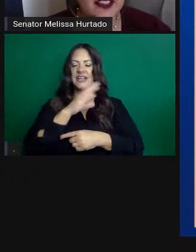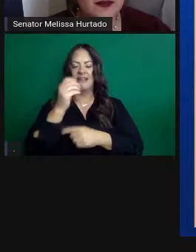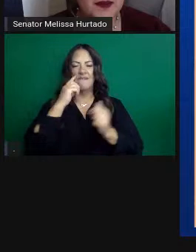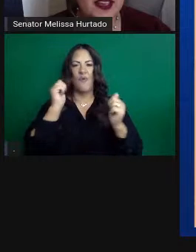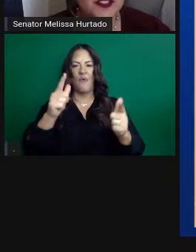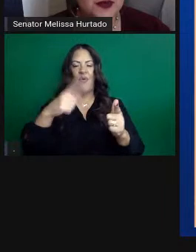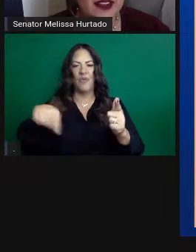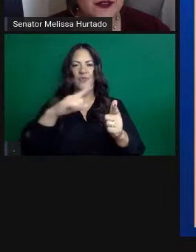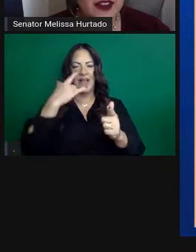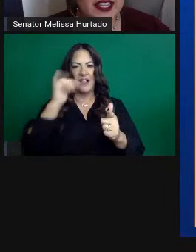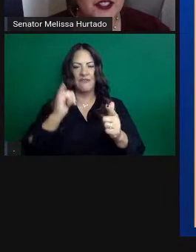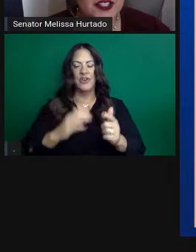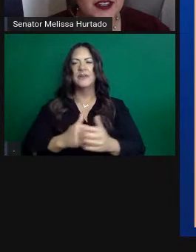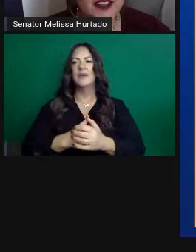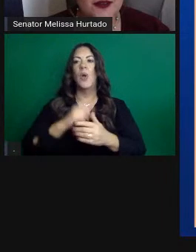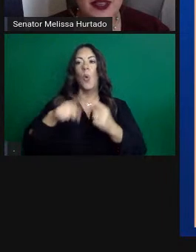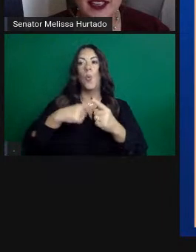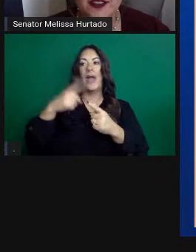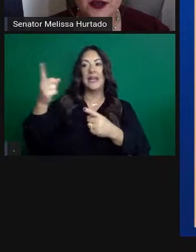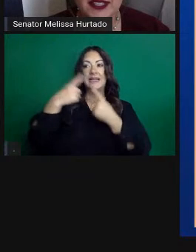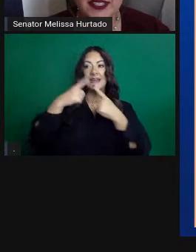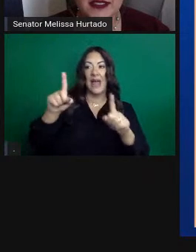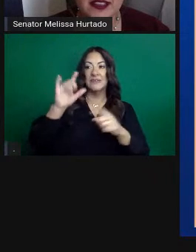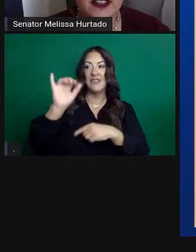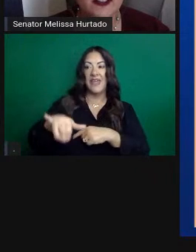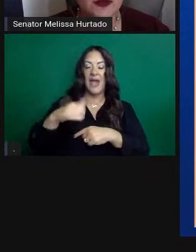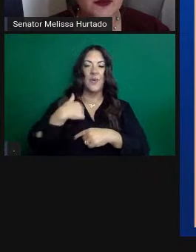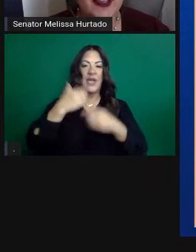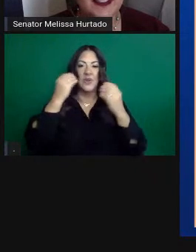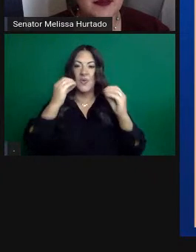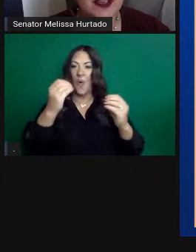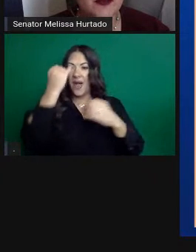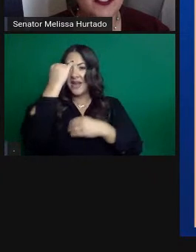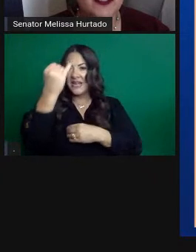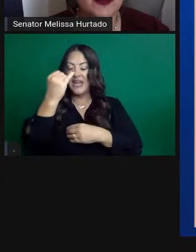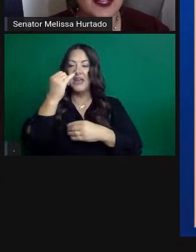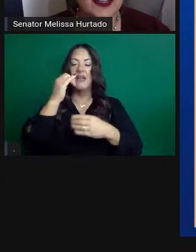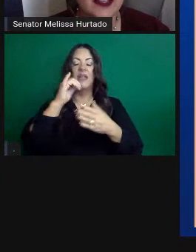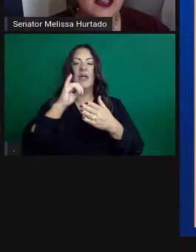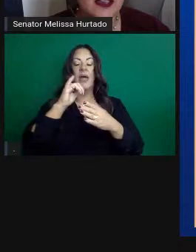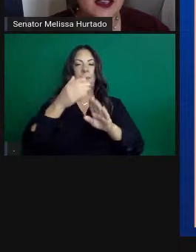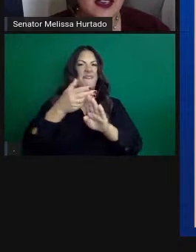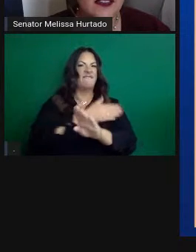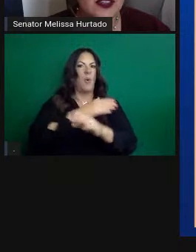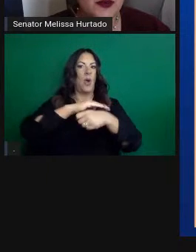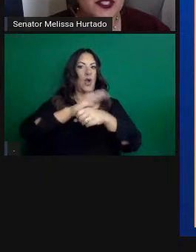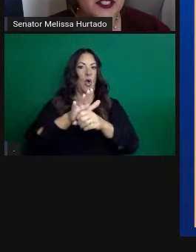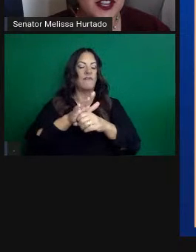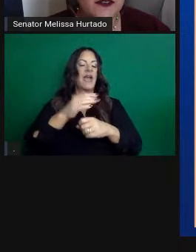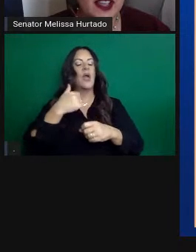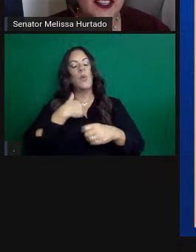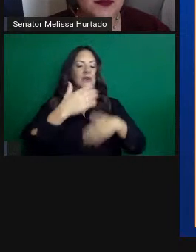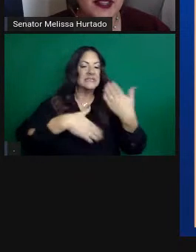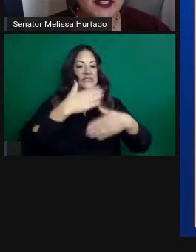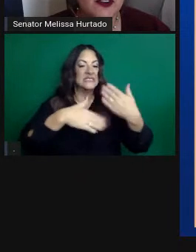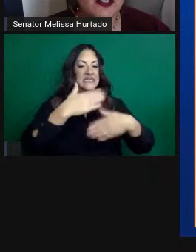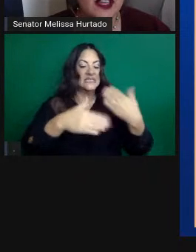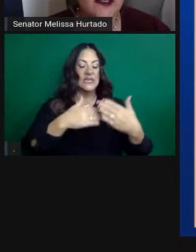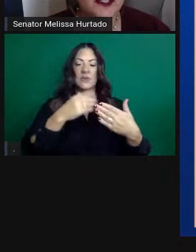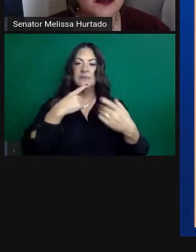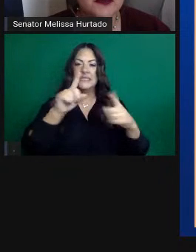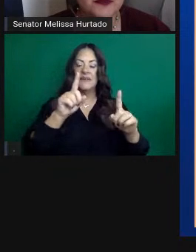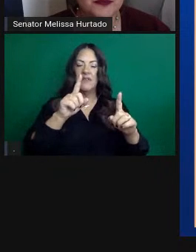to develop a Master Plan for Aging, we had no idea that a global pandemic was looming and that it would touch every aspect